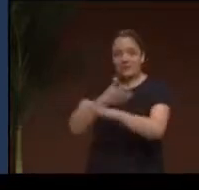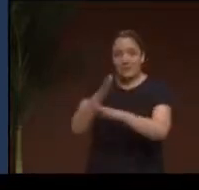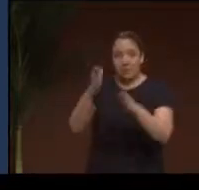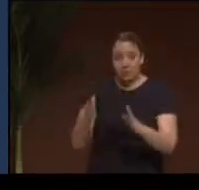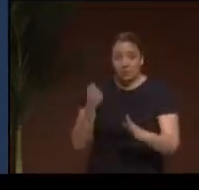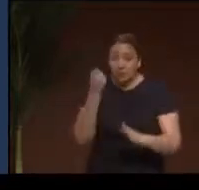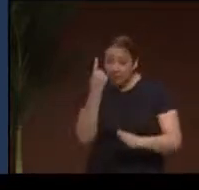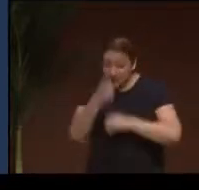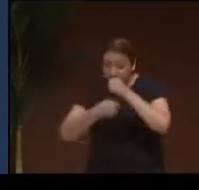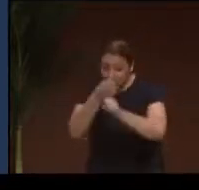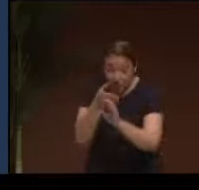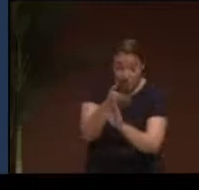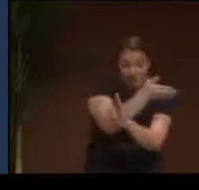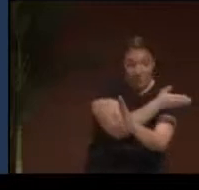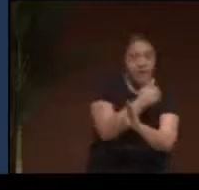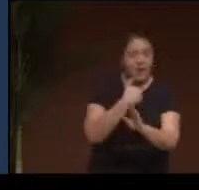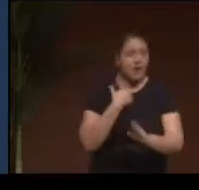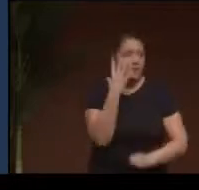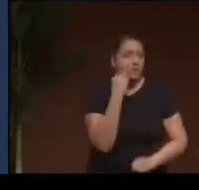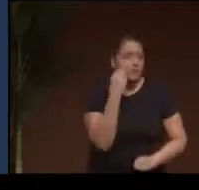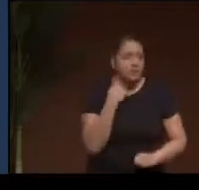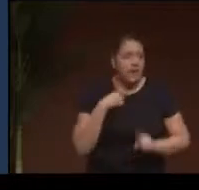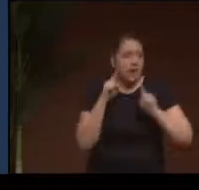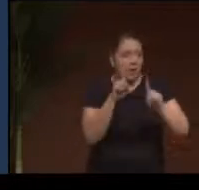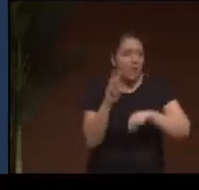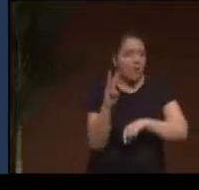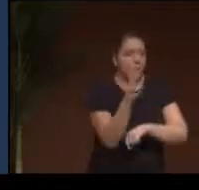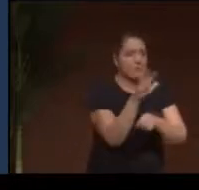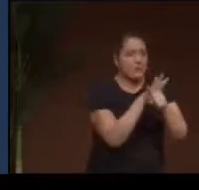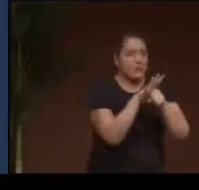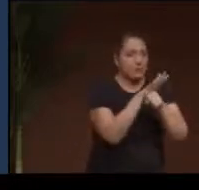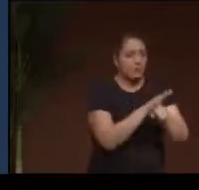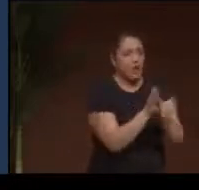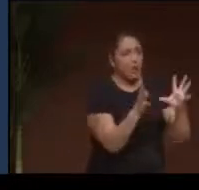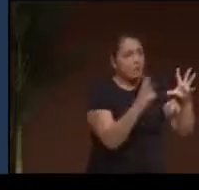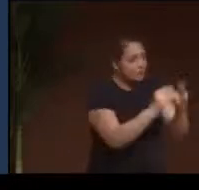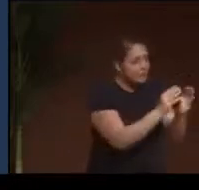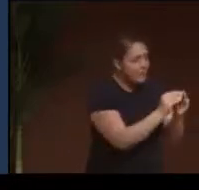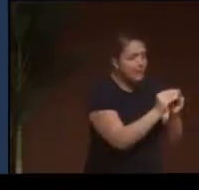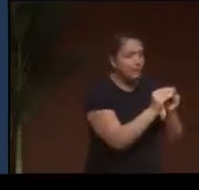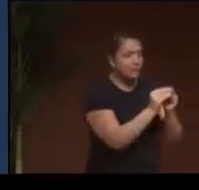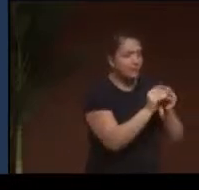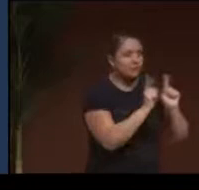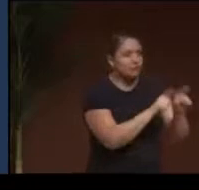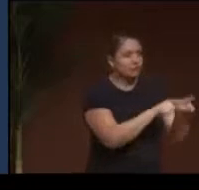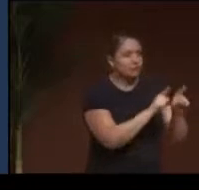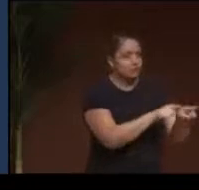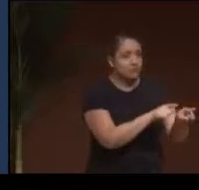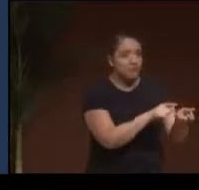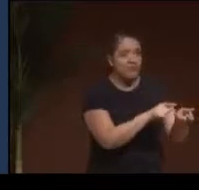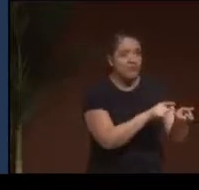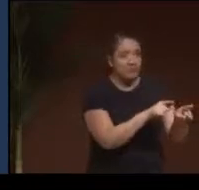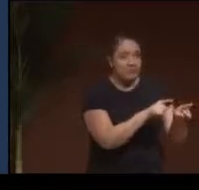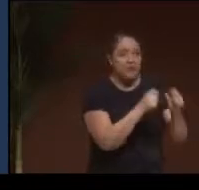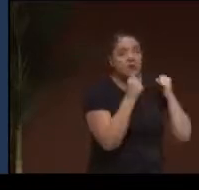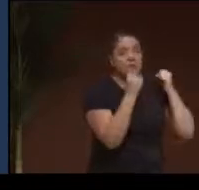this happened, I had this experience where I was going out west to powwows, and I was embraced by a lot